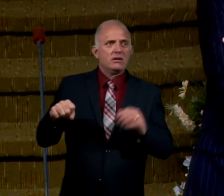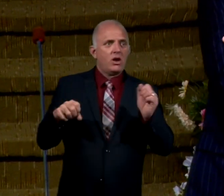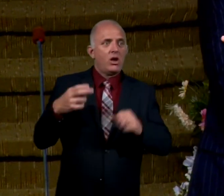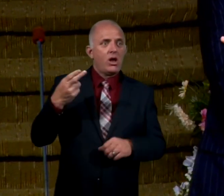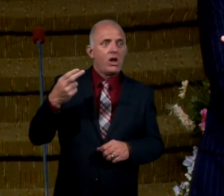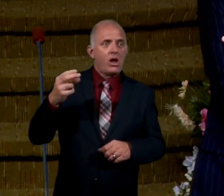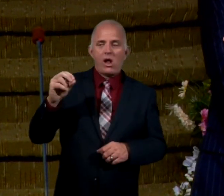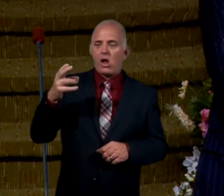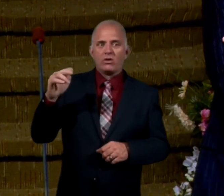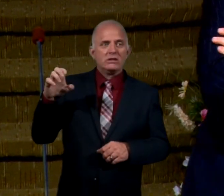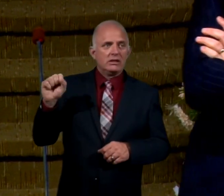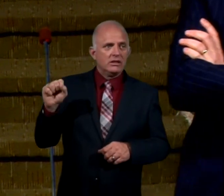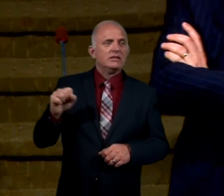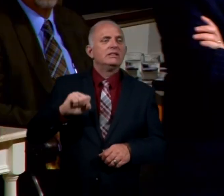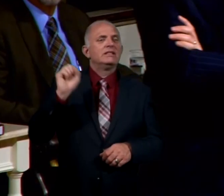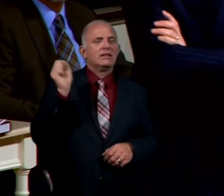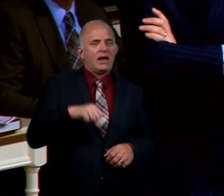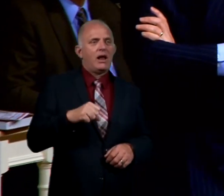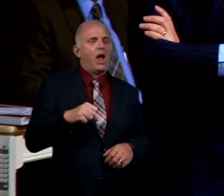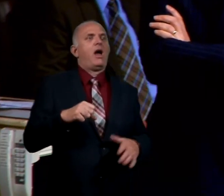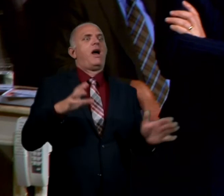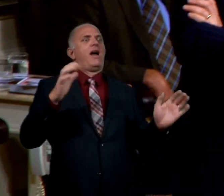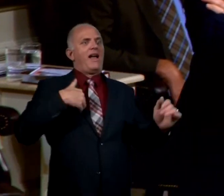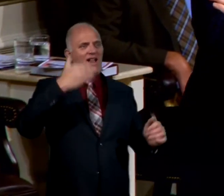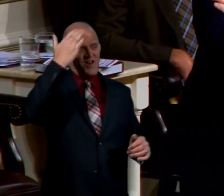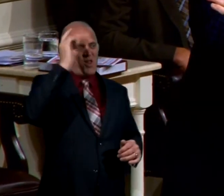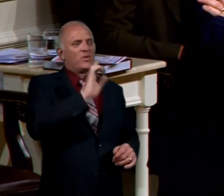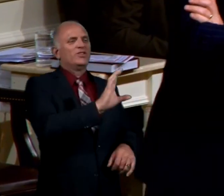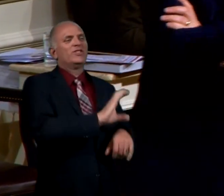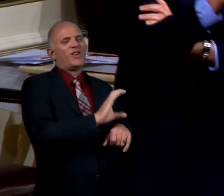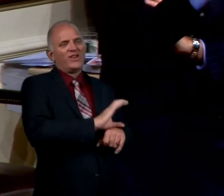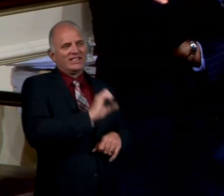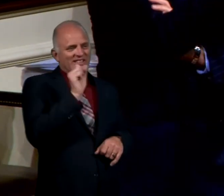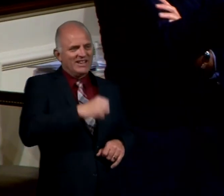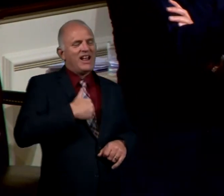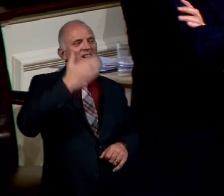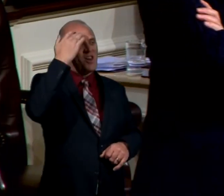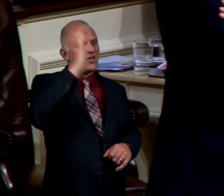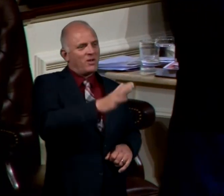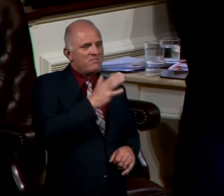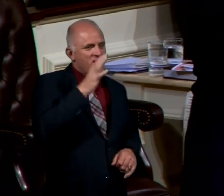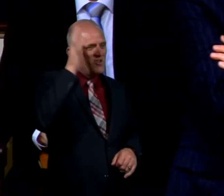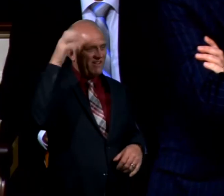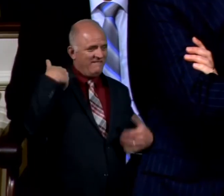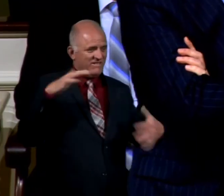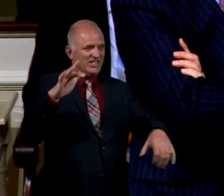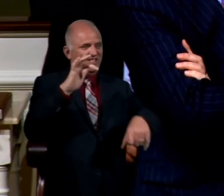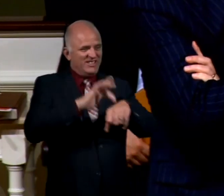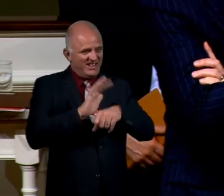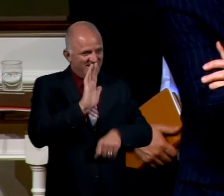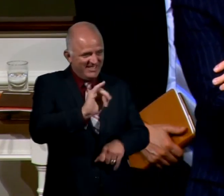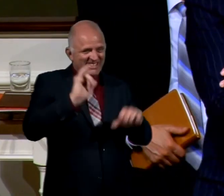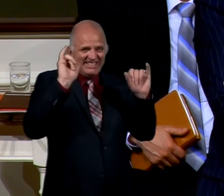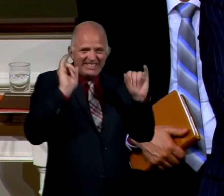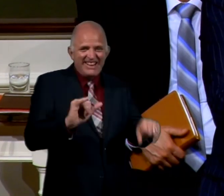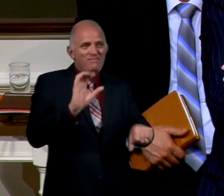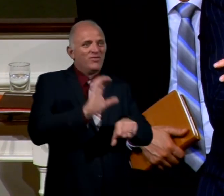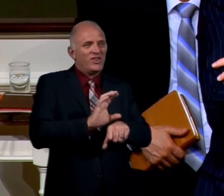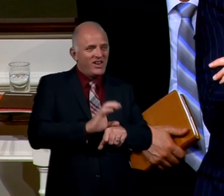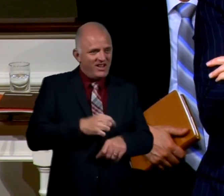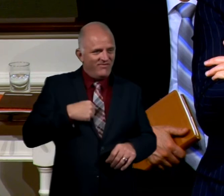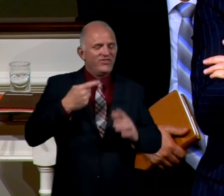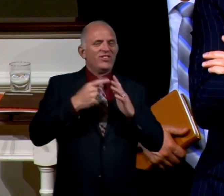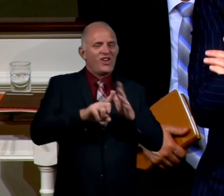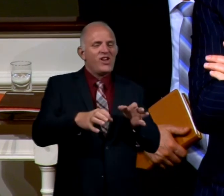said, "I've been to your church. I know where your church is. I know your mom and dad. I've been there to the same church." And I began telling Carmen about